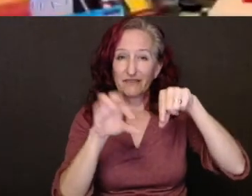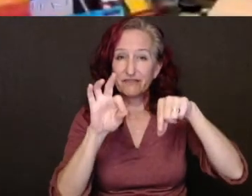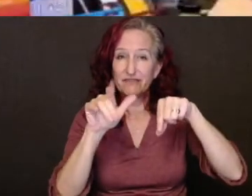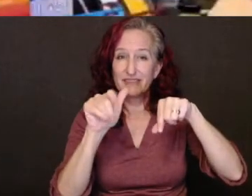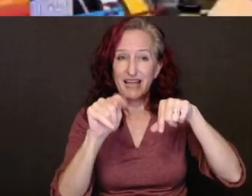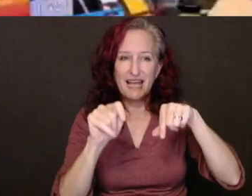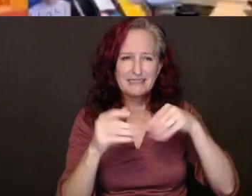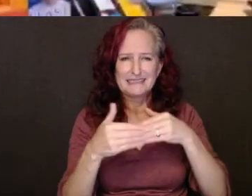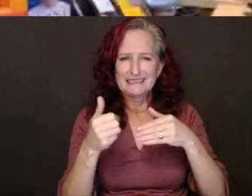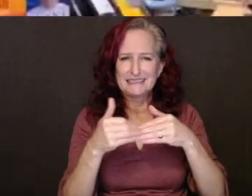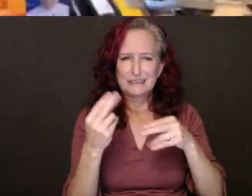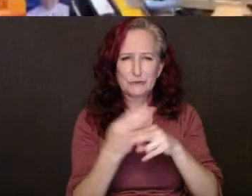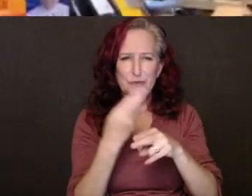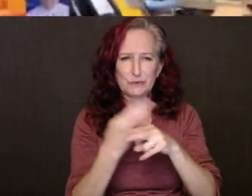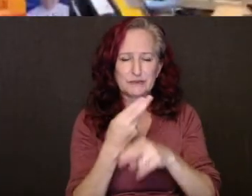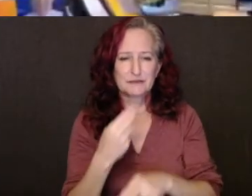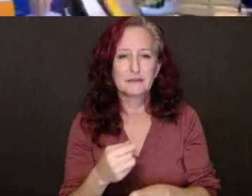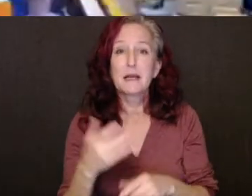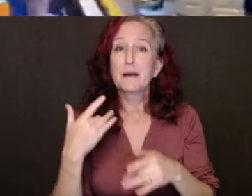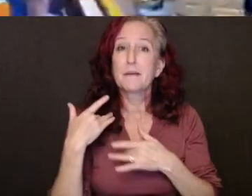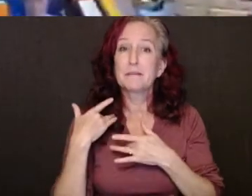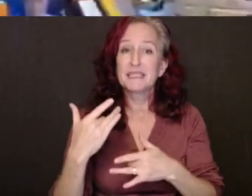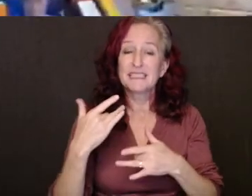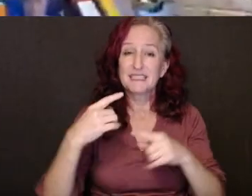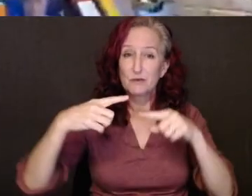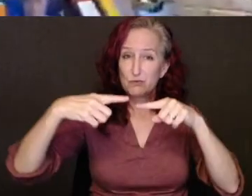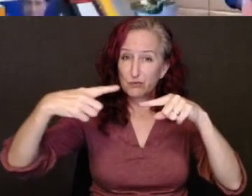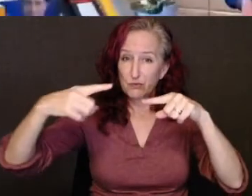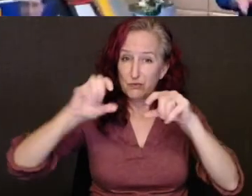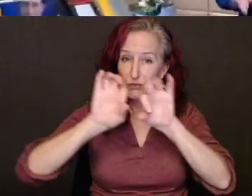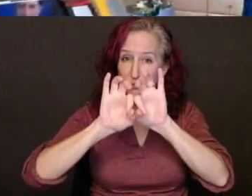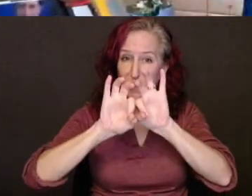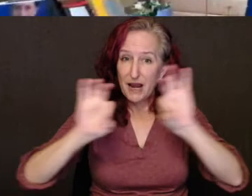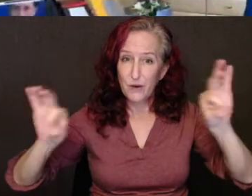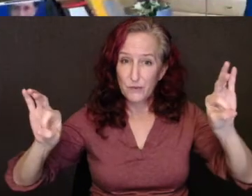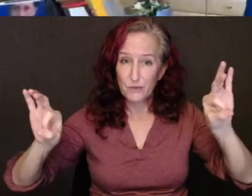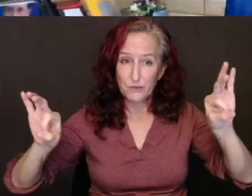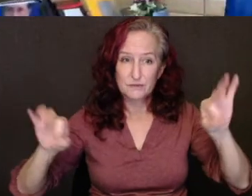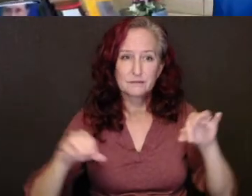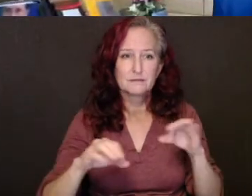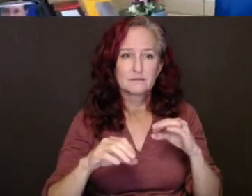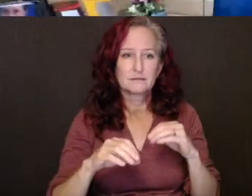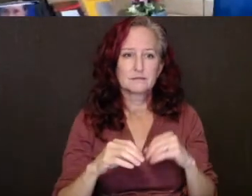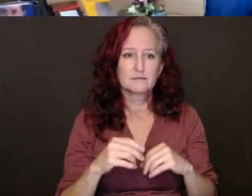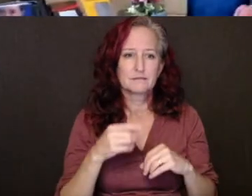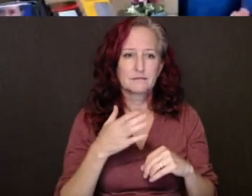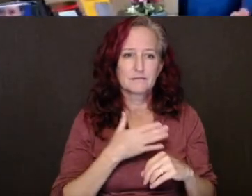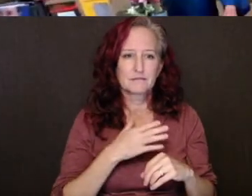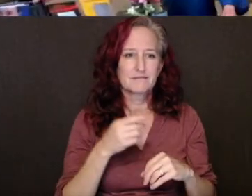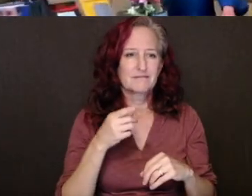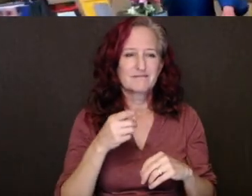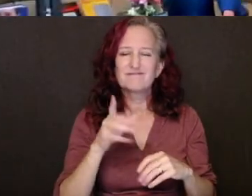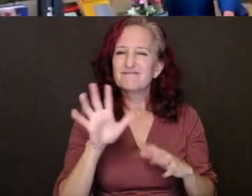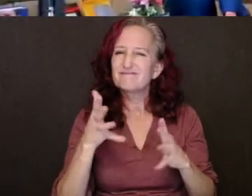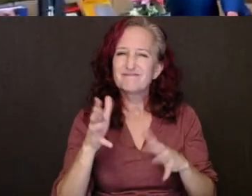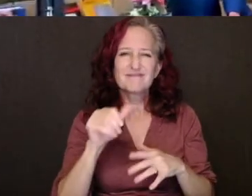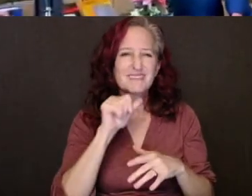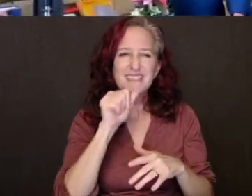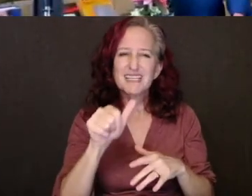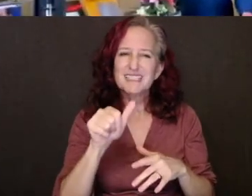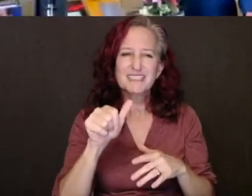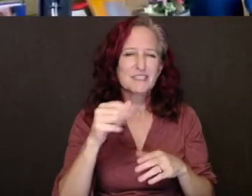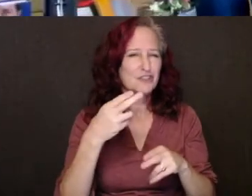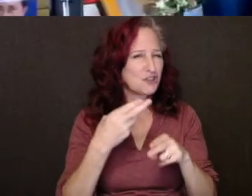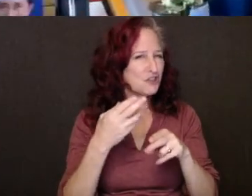let me show you quickly. When you sharpen your knife, all you have to use is a steel. I happen to have a diamond sharpening steel here. See, this